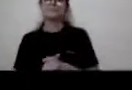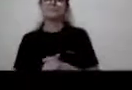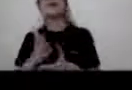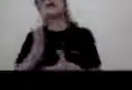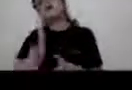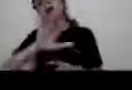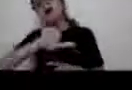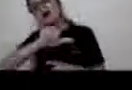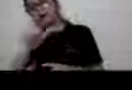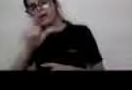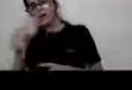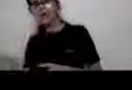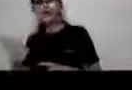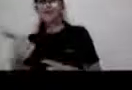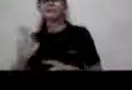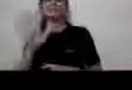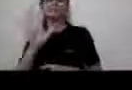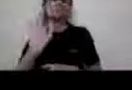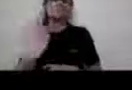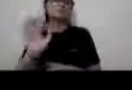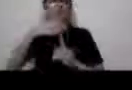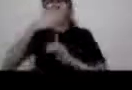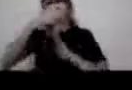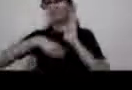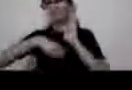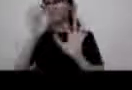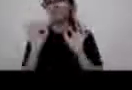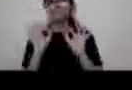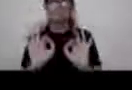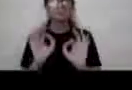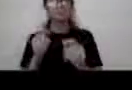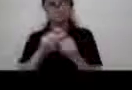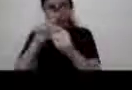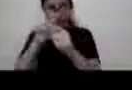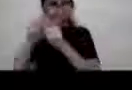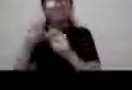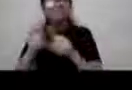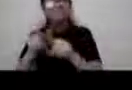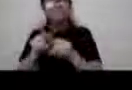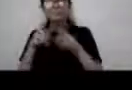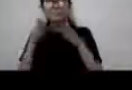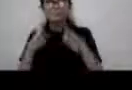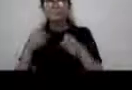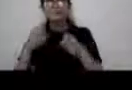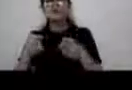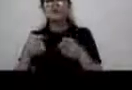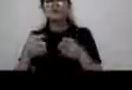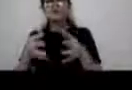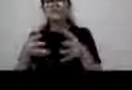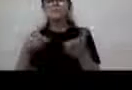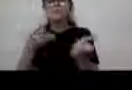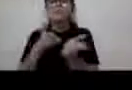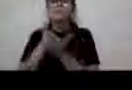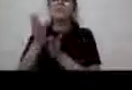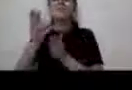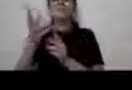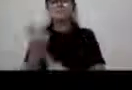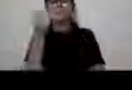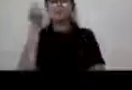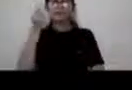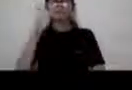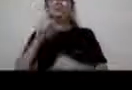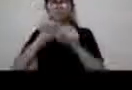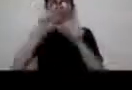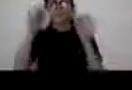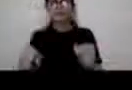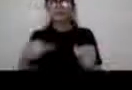Another nice project working in the field of wayfinding systems is connected to the topic that, if I'm